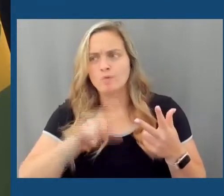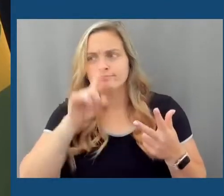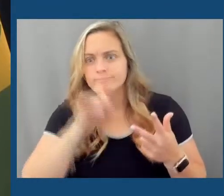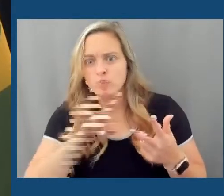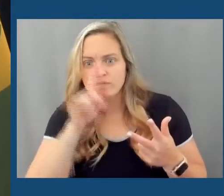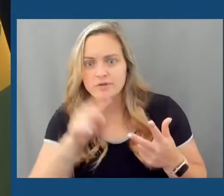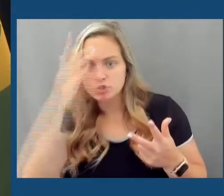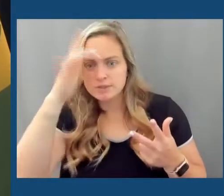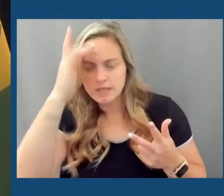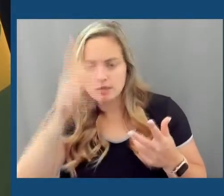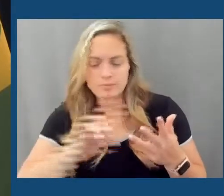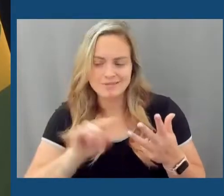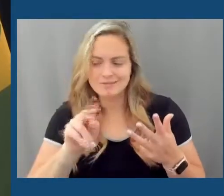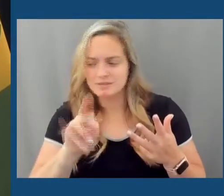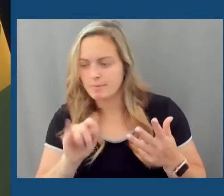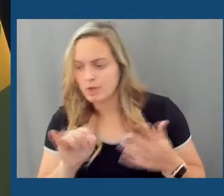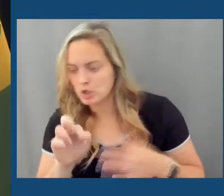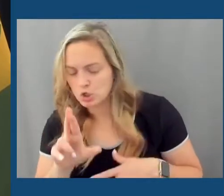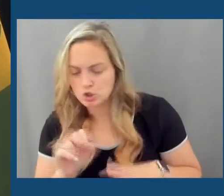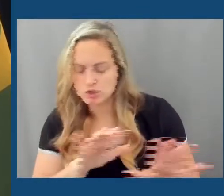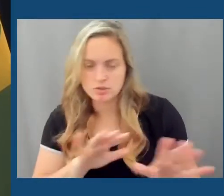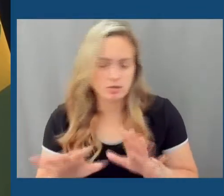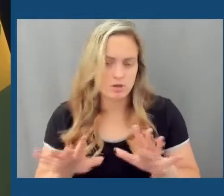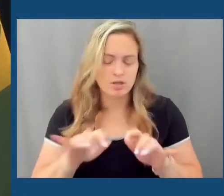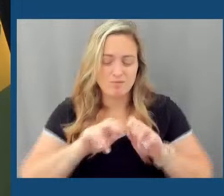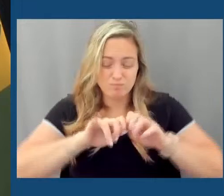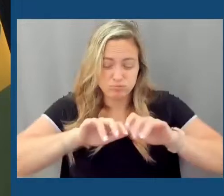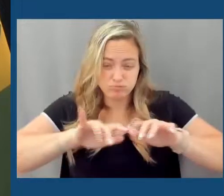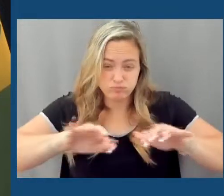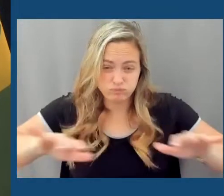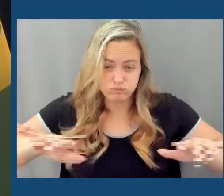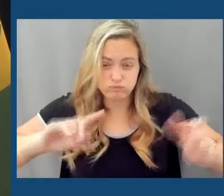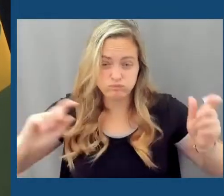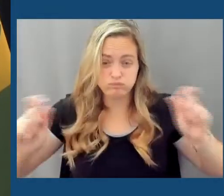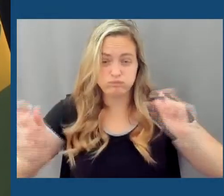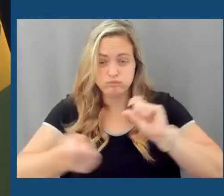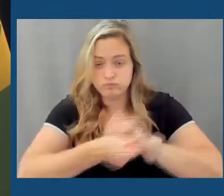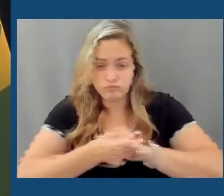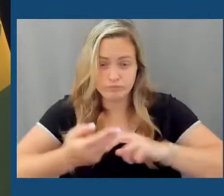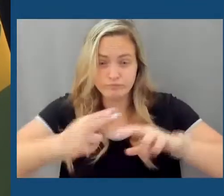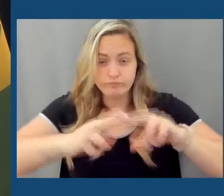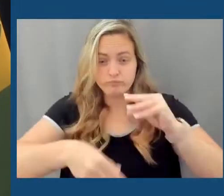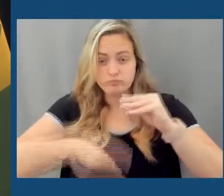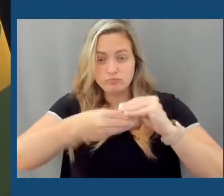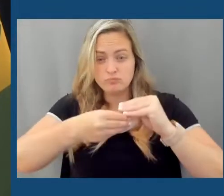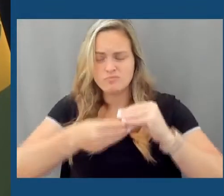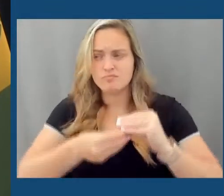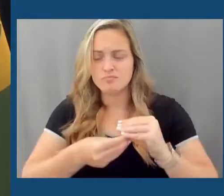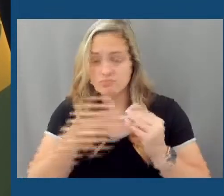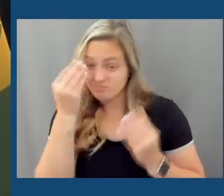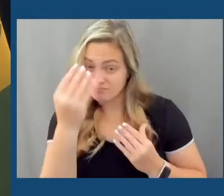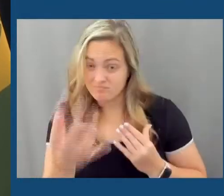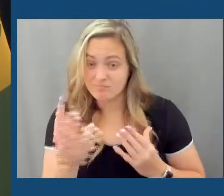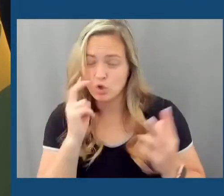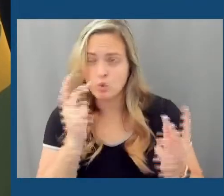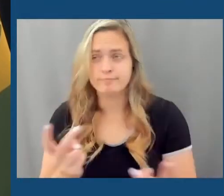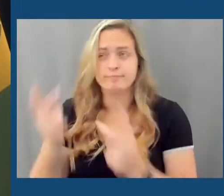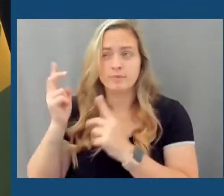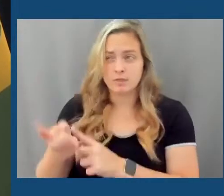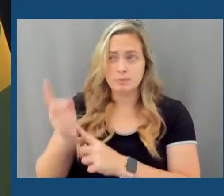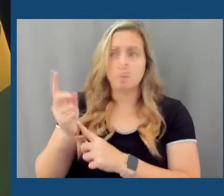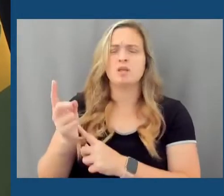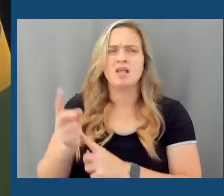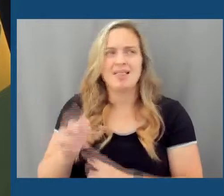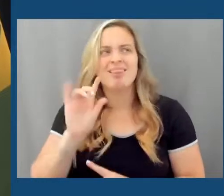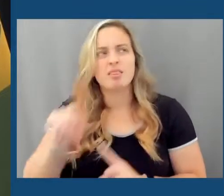with semiconductors and Micron, the ripple effect, the spin-off effects. I'm telling you, my friends, you're going to look back at this moment in history and say,